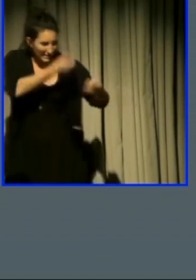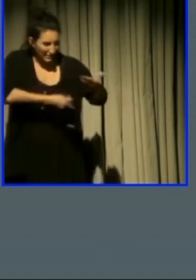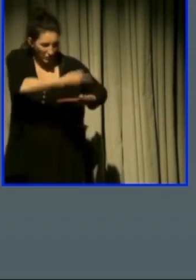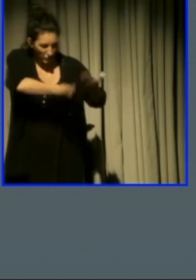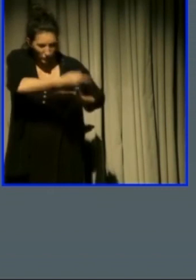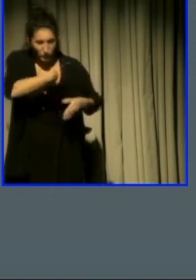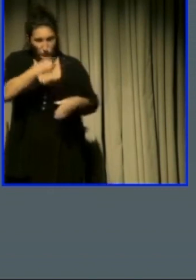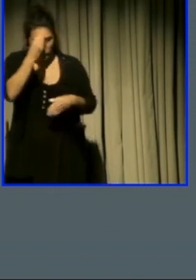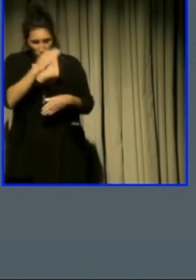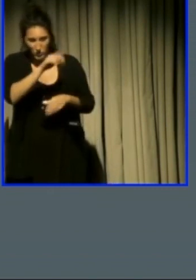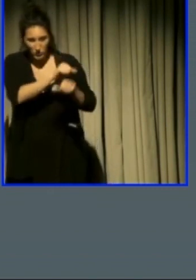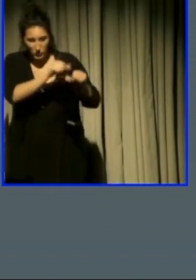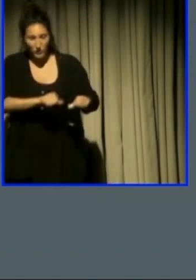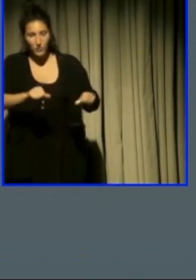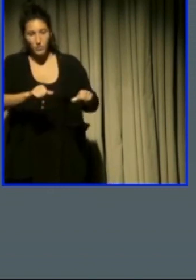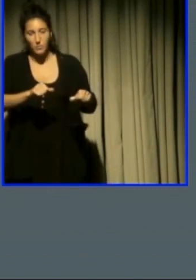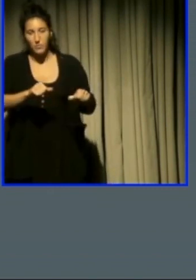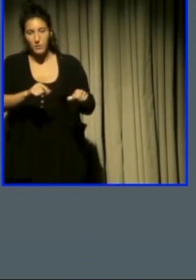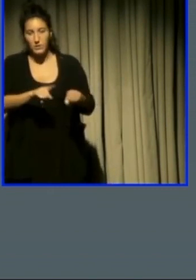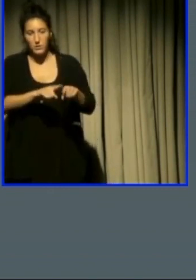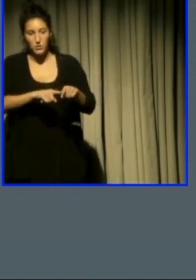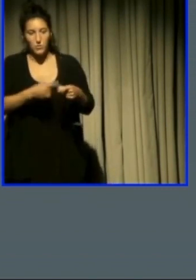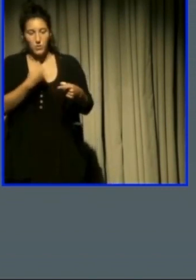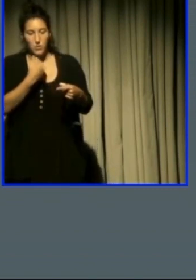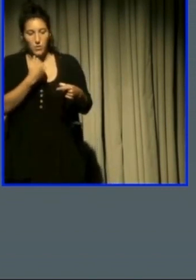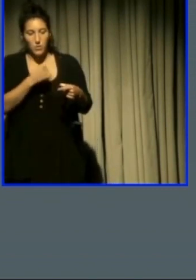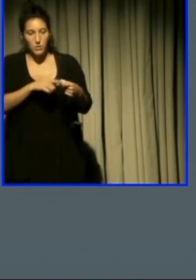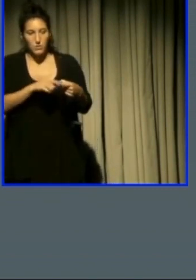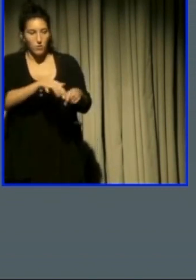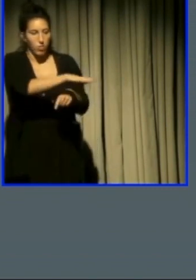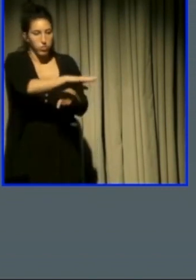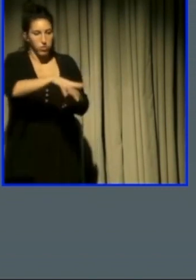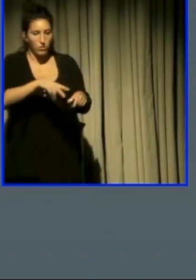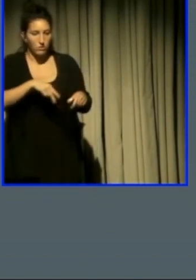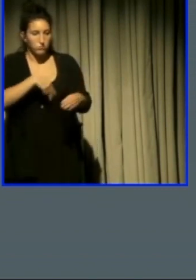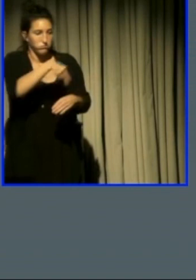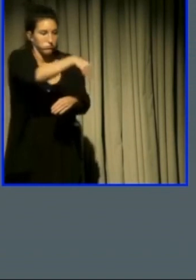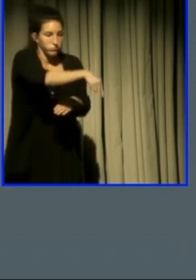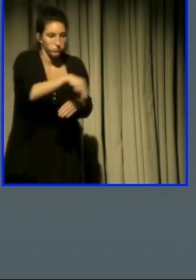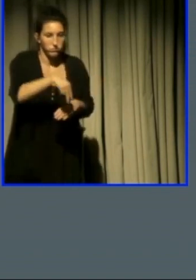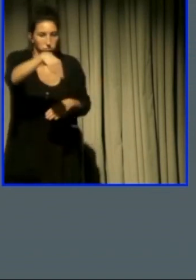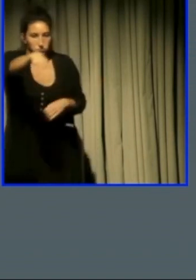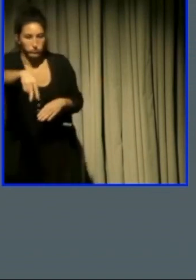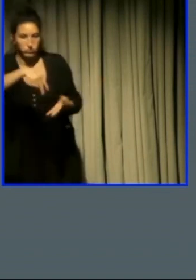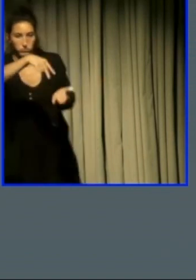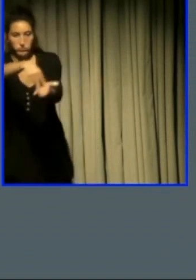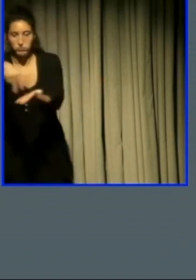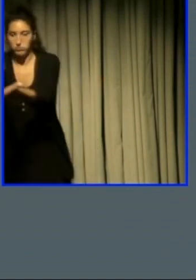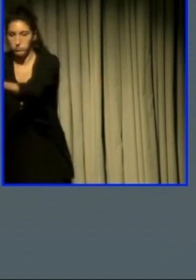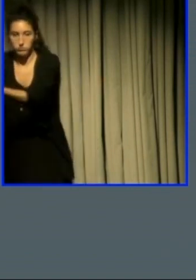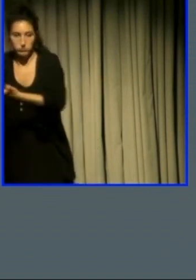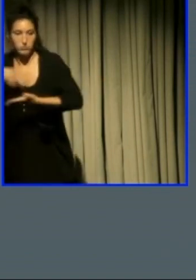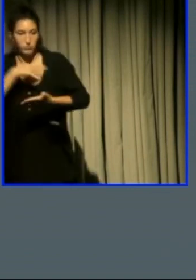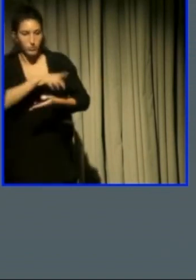to a different place where you are there in this space and you're sharing it together. So, you know, as